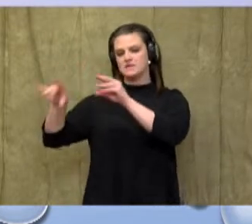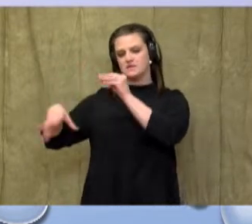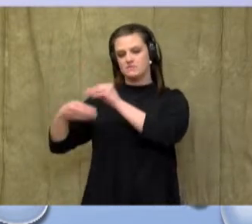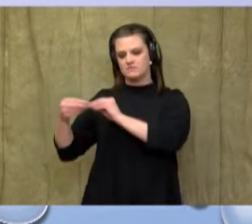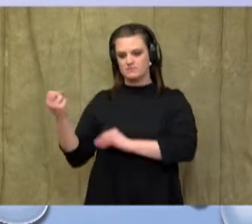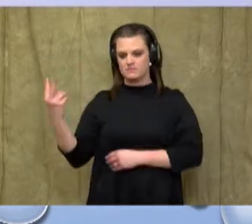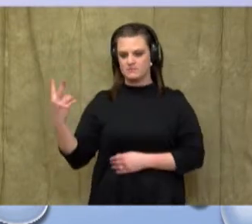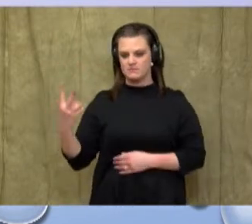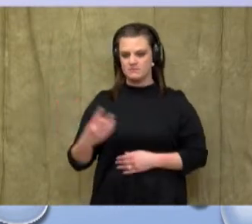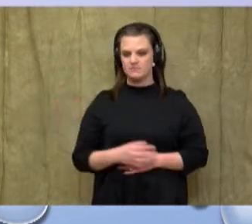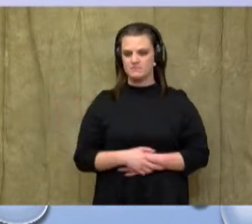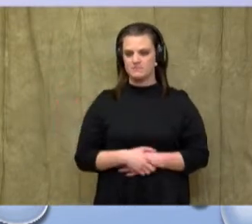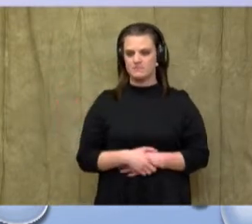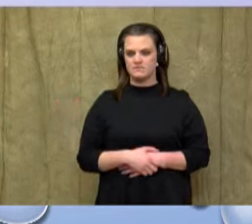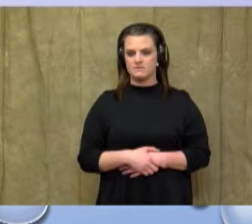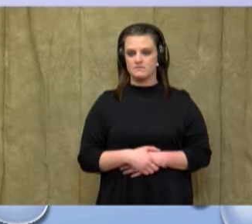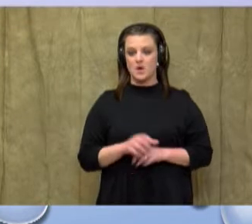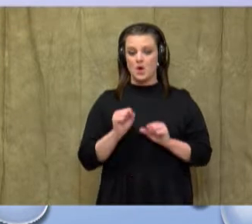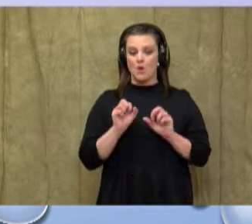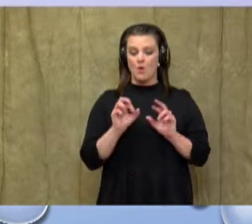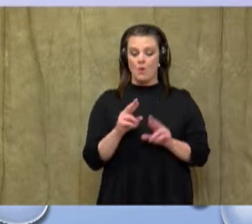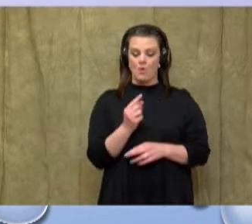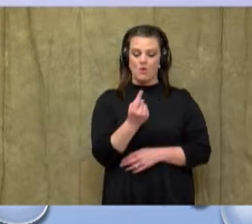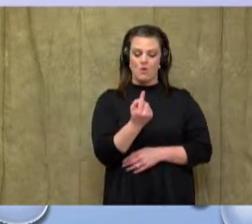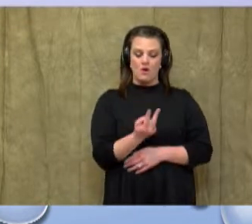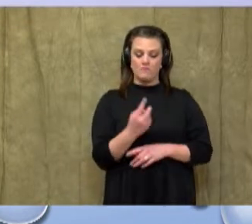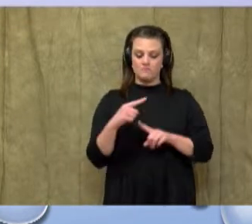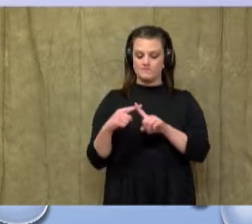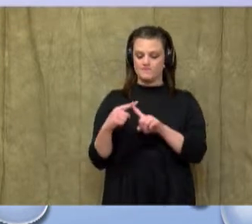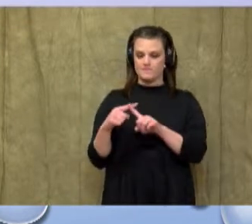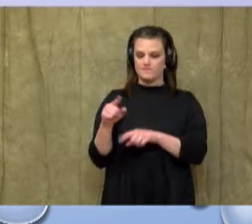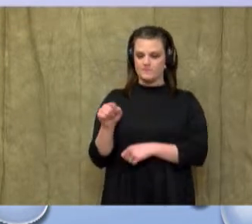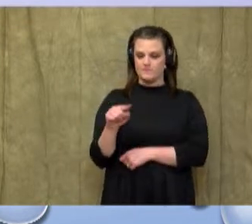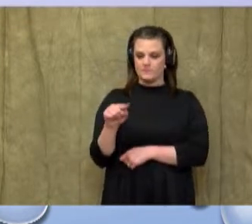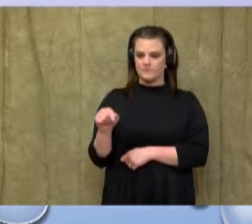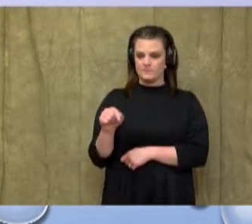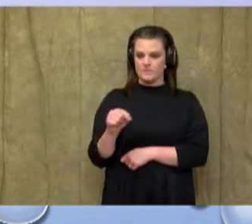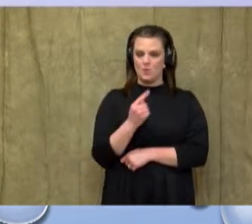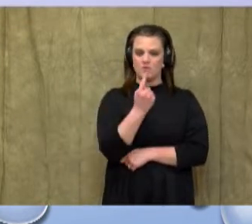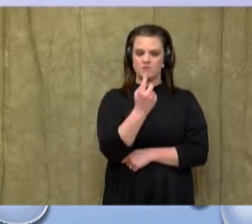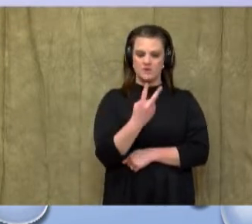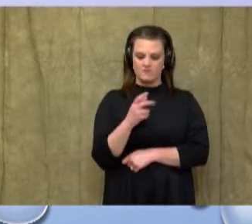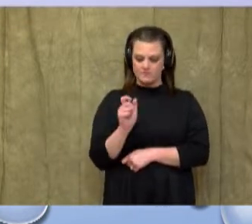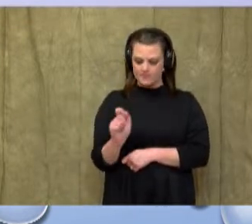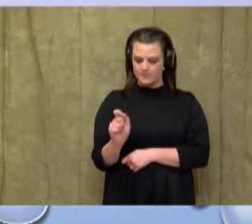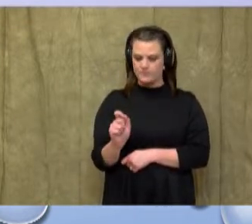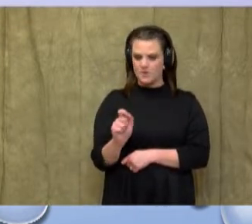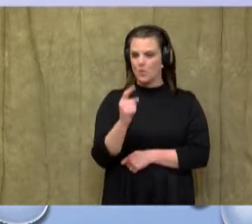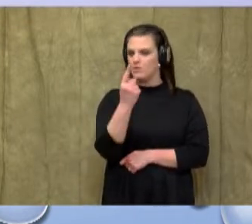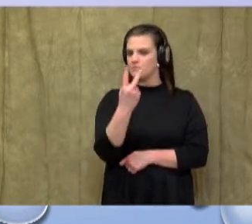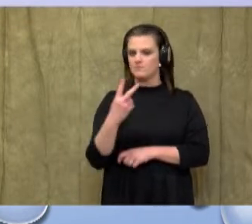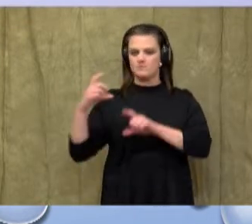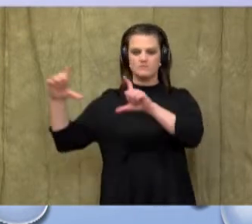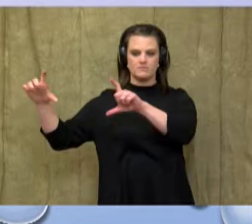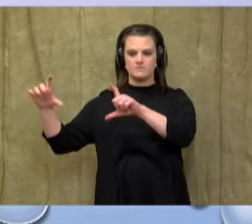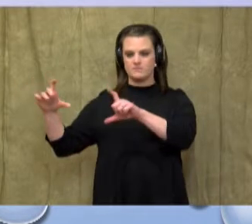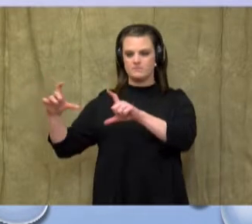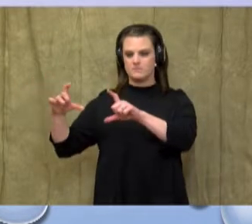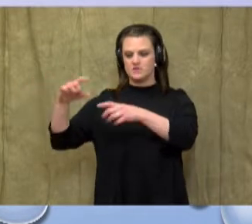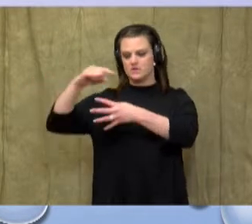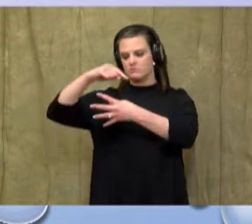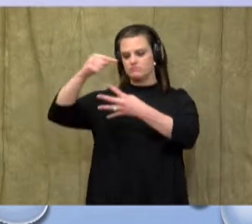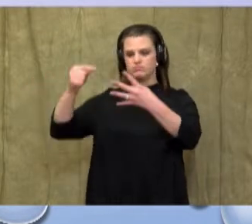12, or we could put a multiplication sign, or a dot, or even just have it right next door to